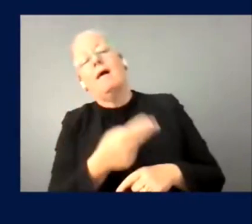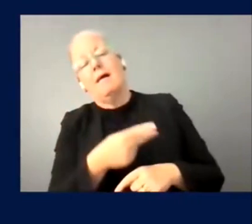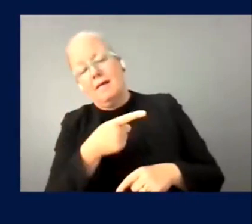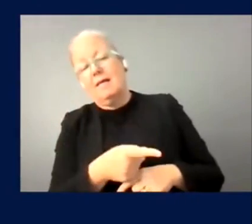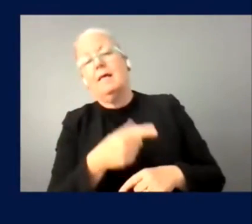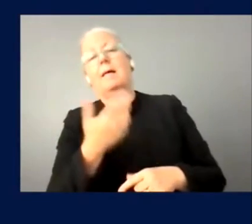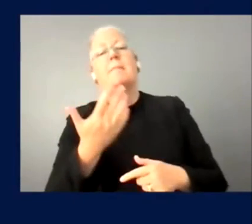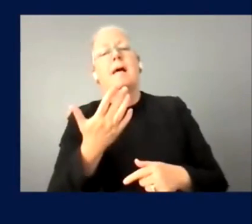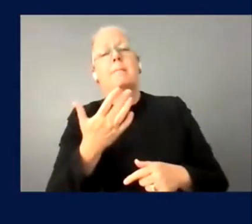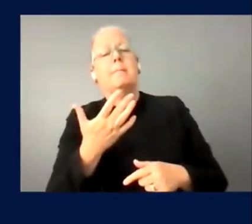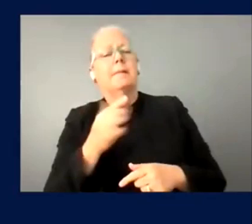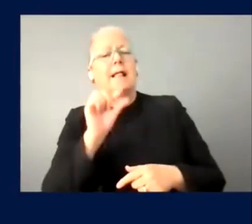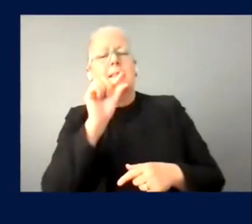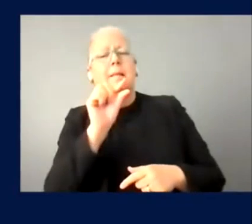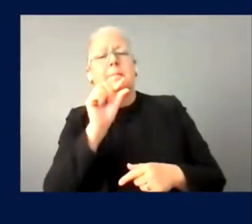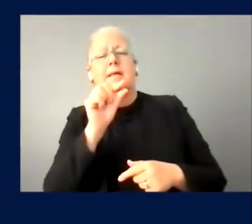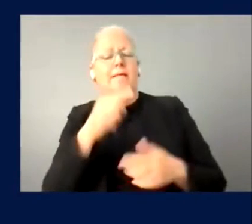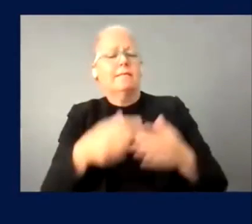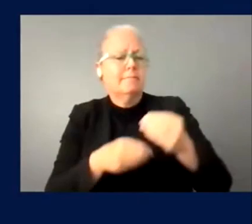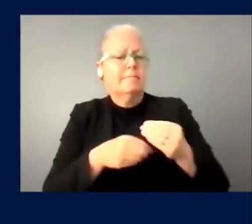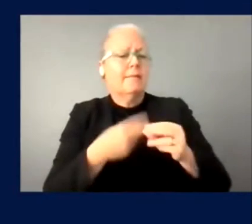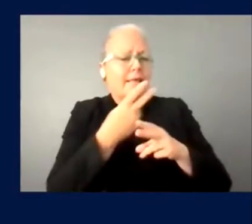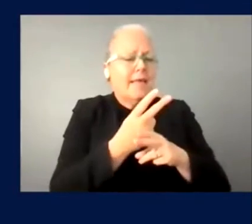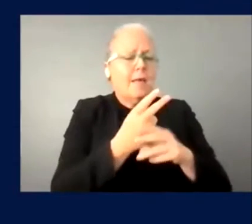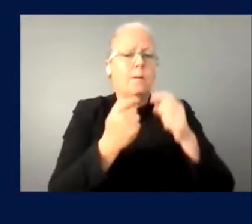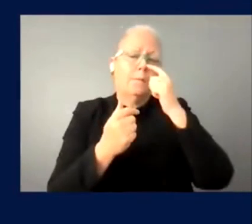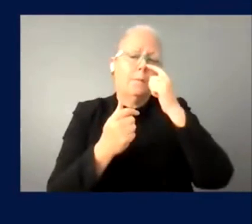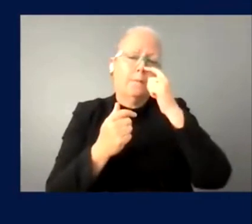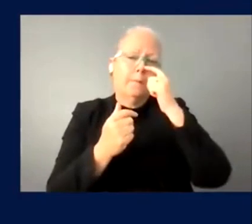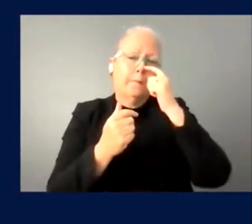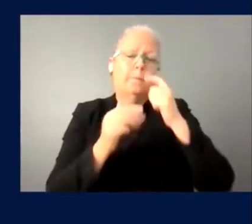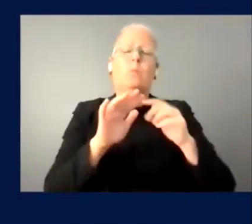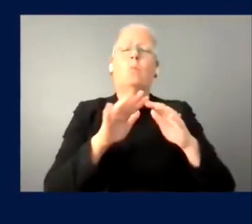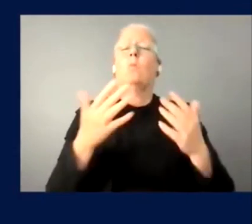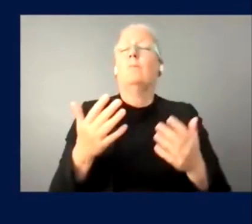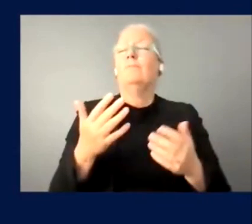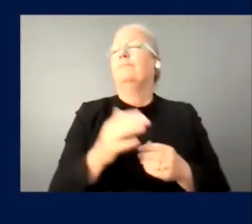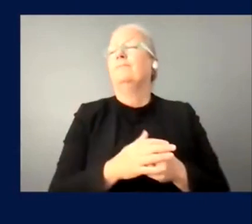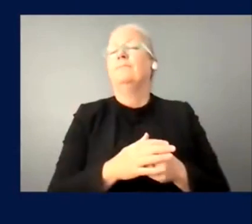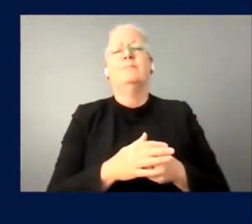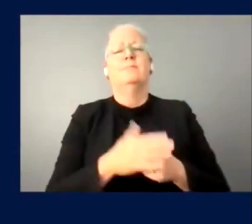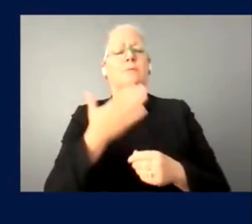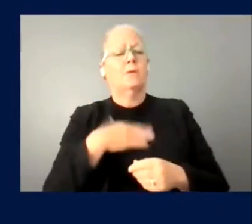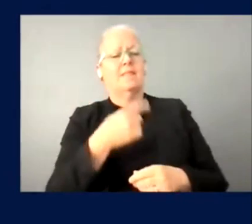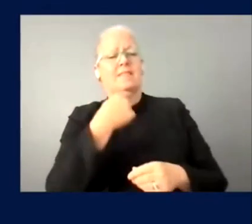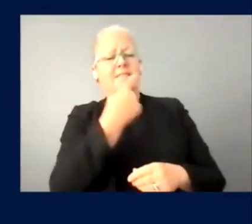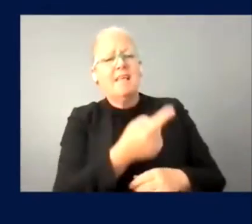answering the question, or they might benefit from being told where accessible services are.